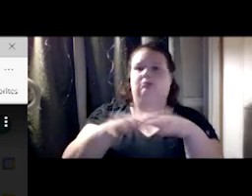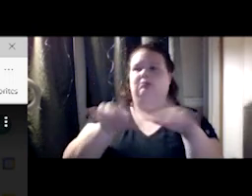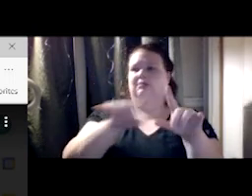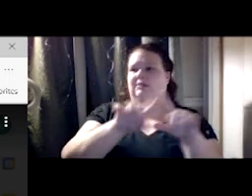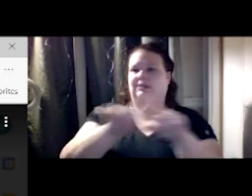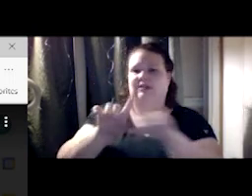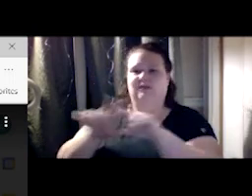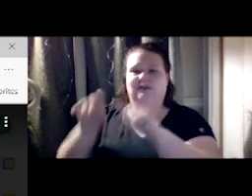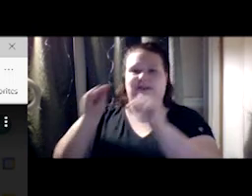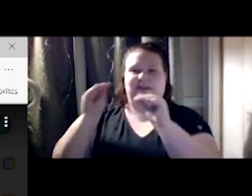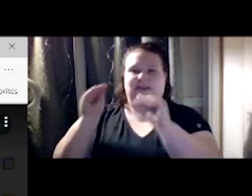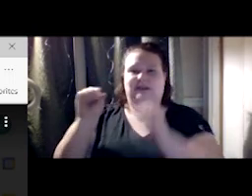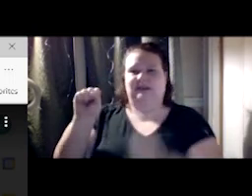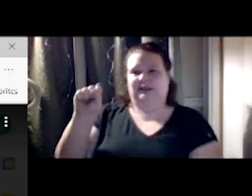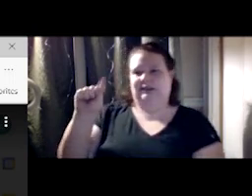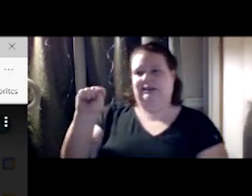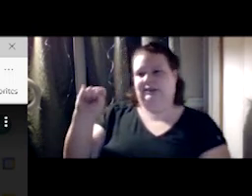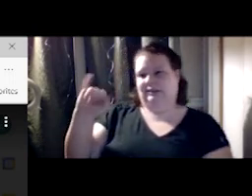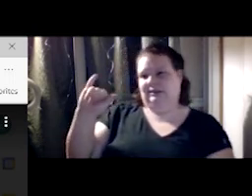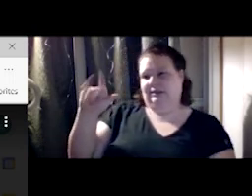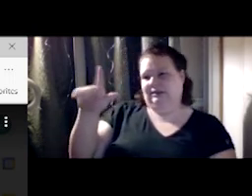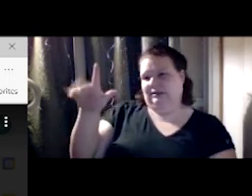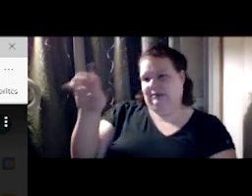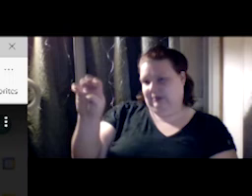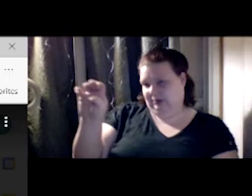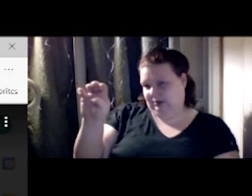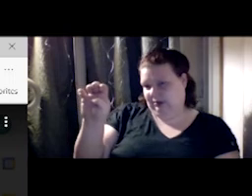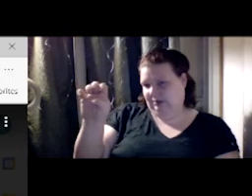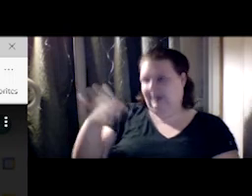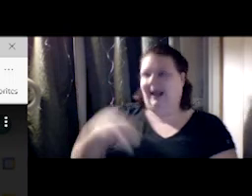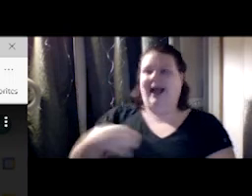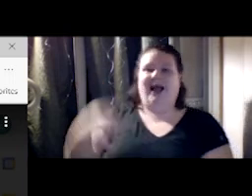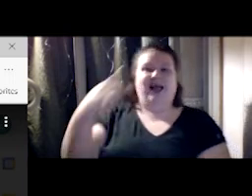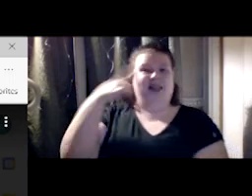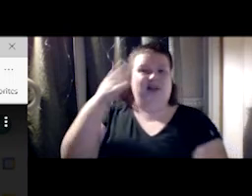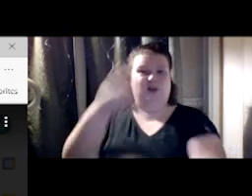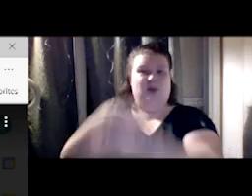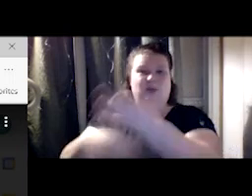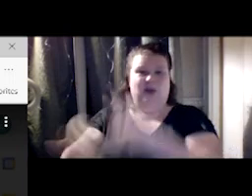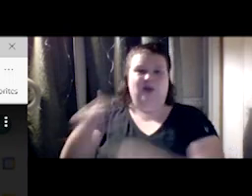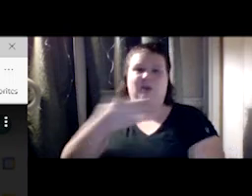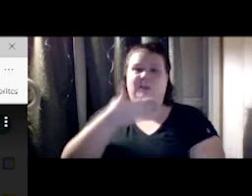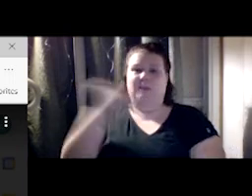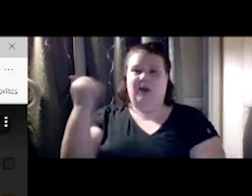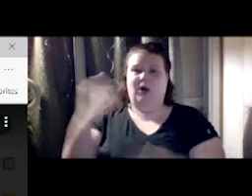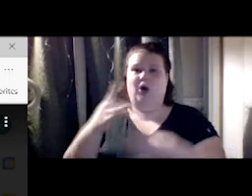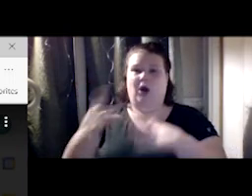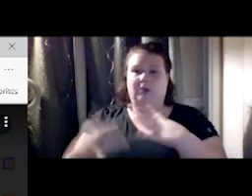the replacement would give us better options to pursue those